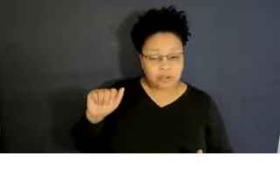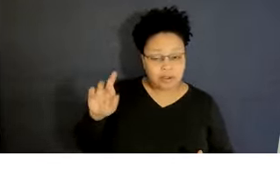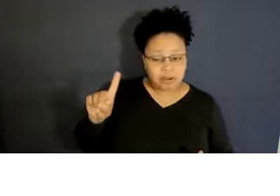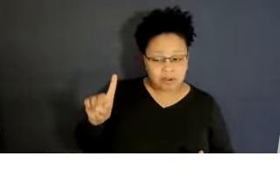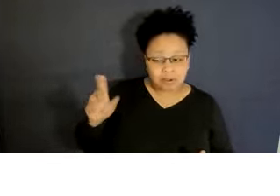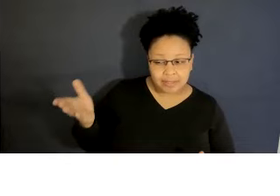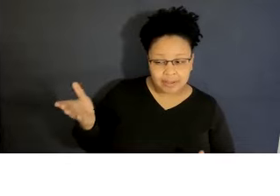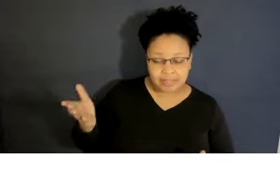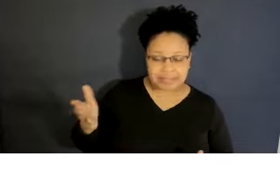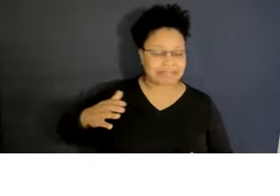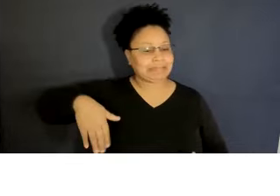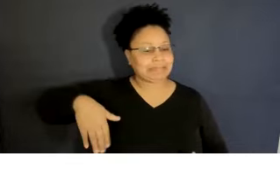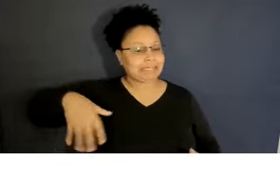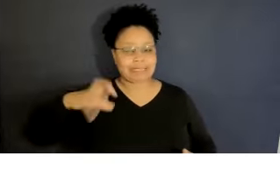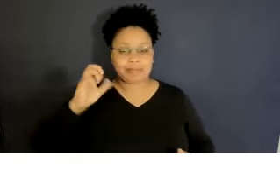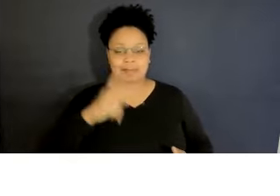No, he isn't back on yet, George.